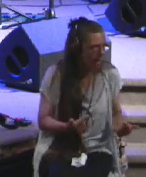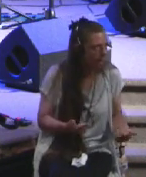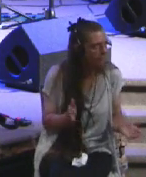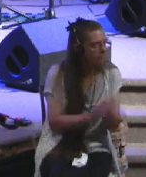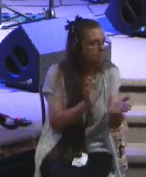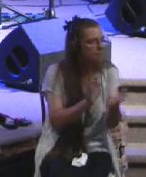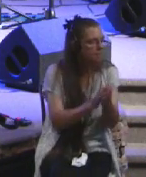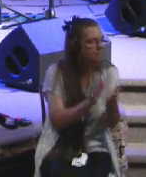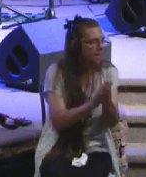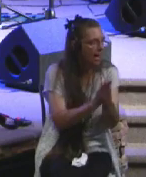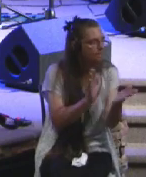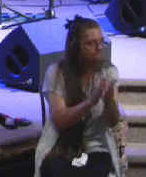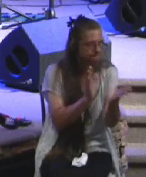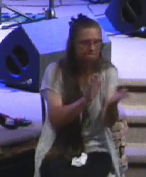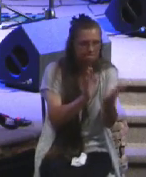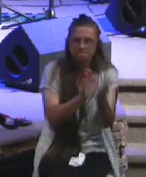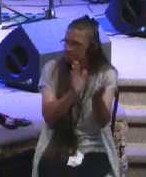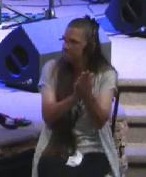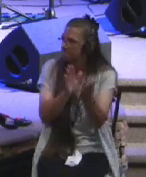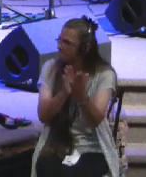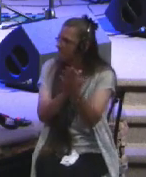That felt good to me.